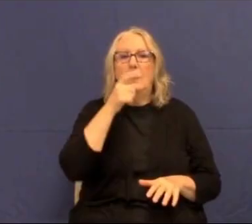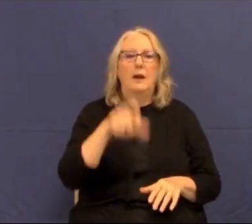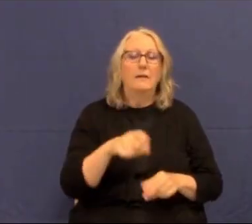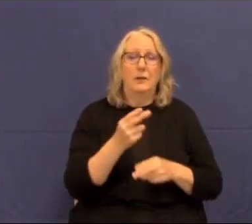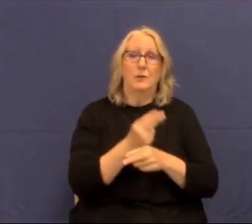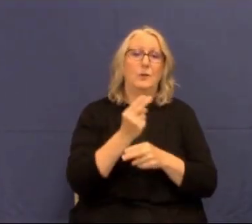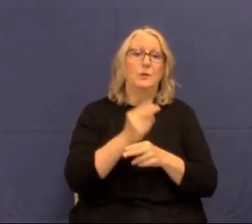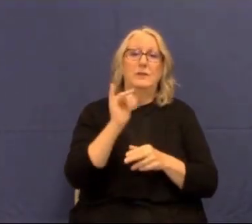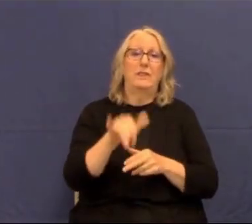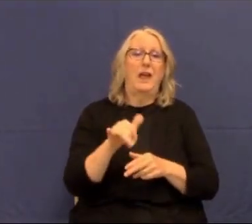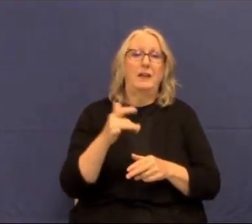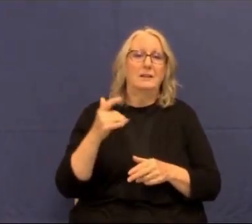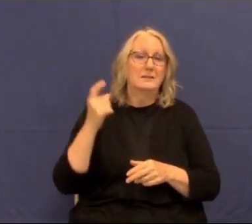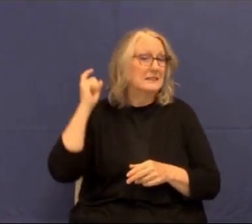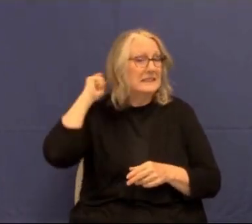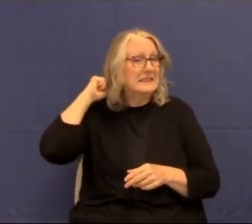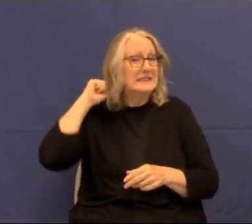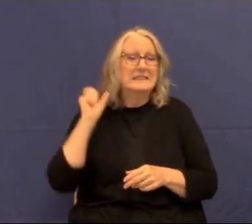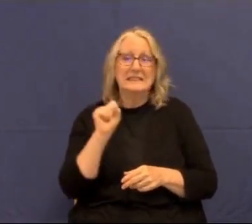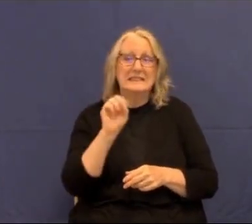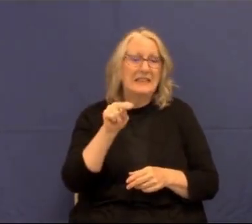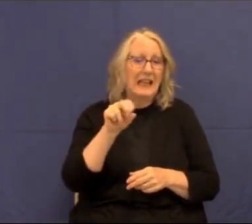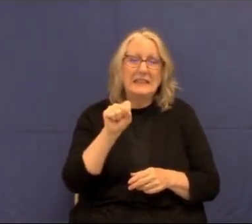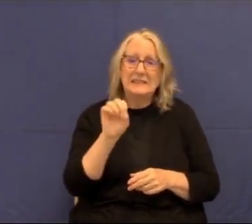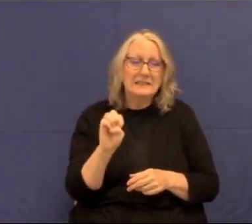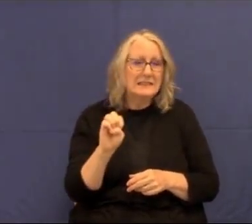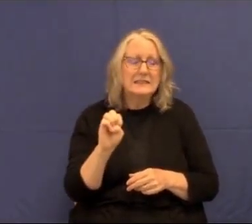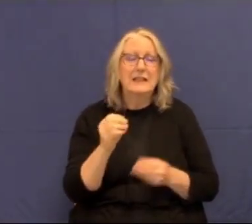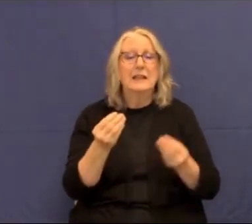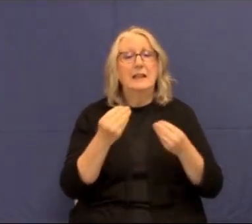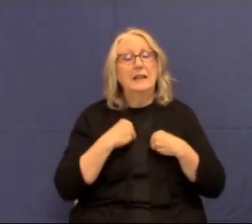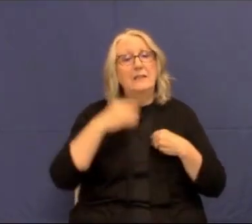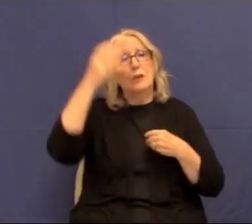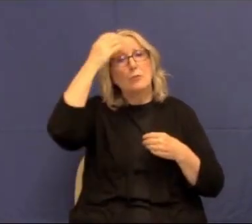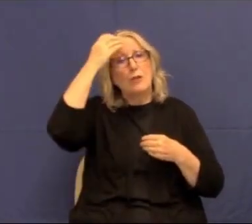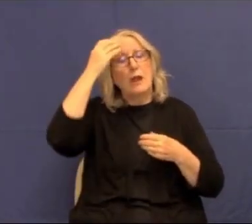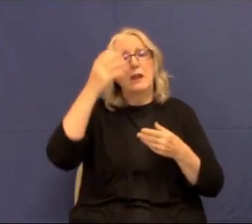decompress and not have to use that sense. And I think it